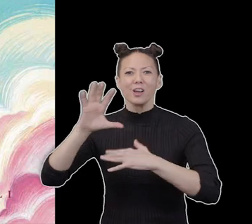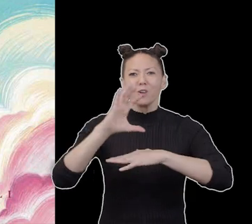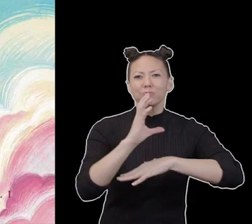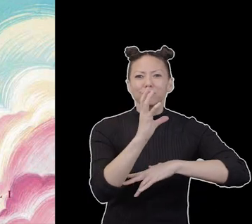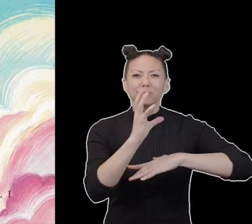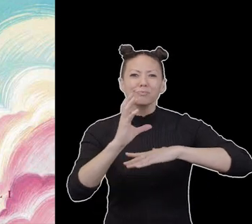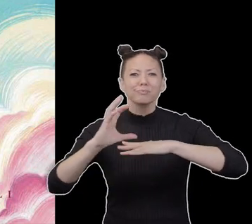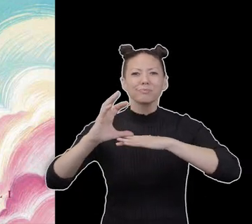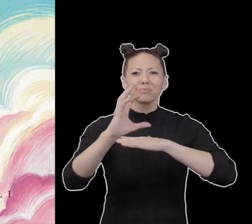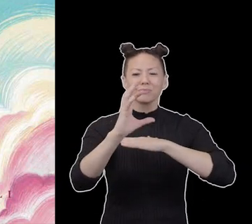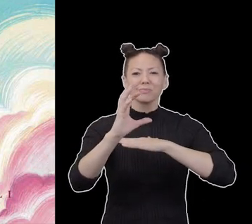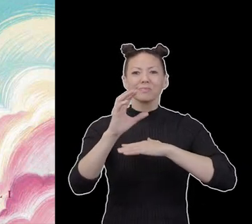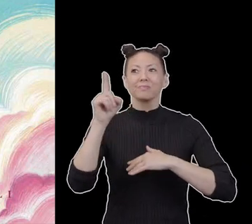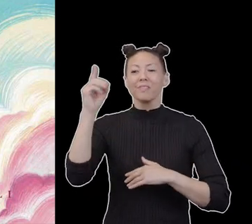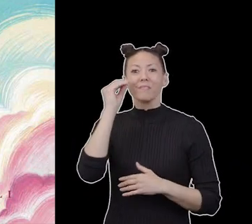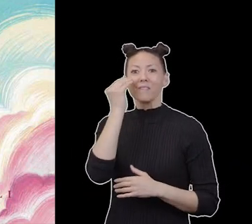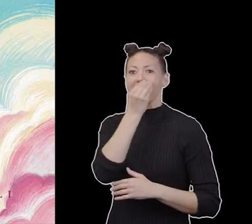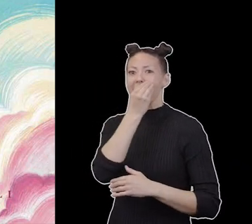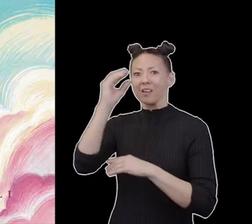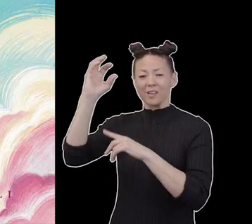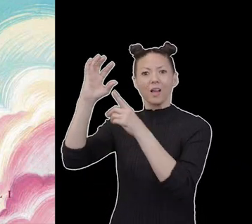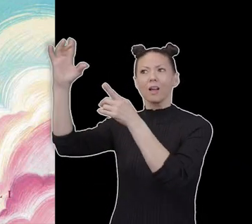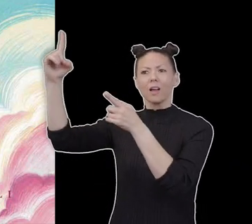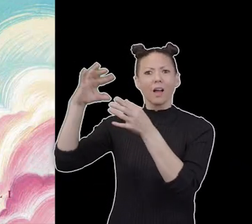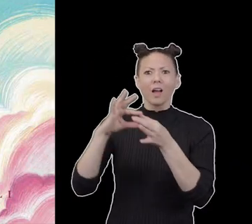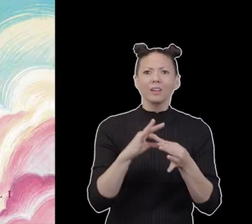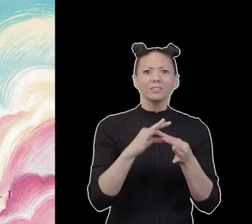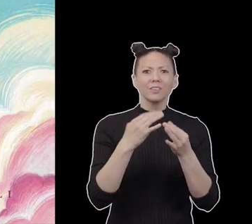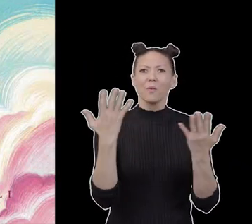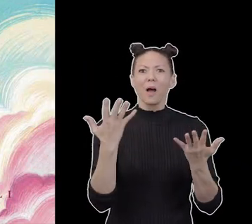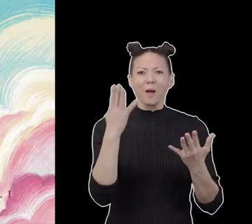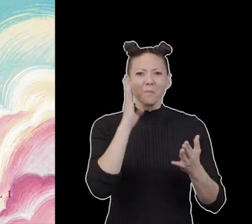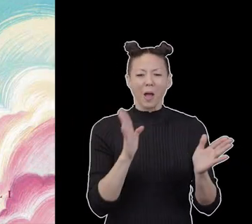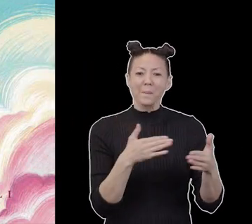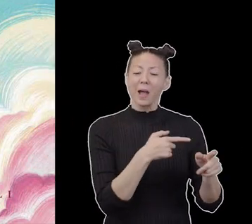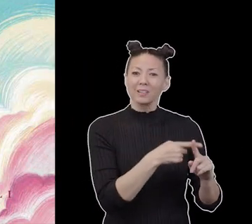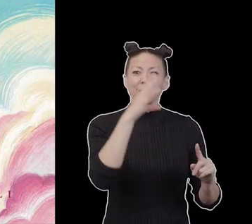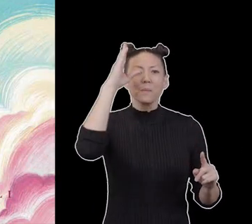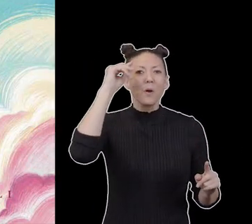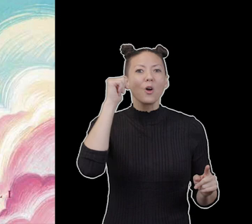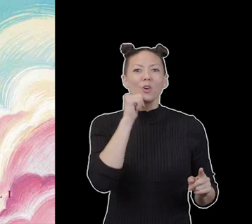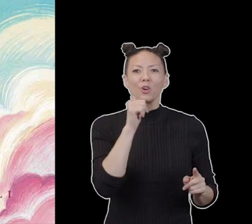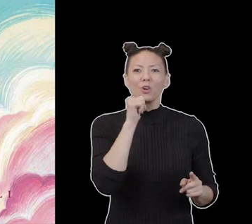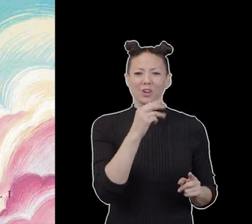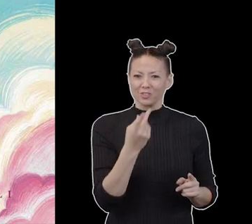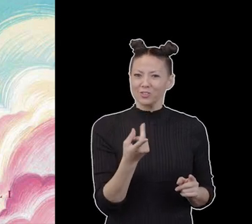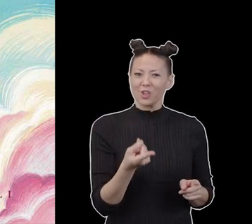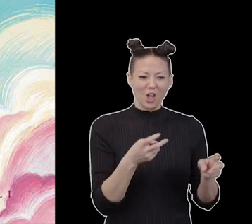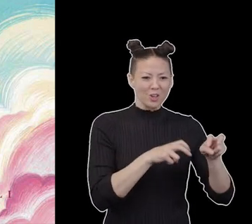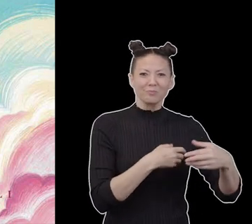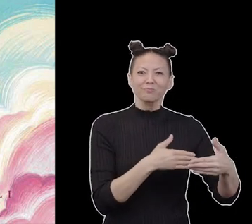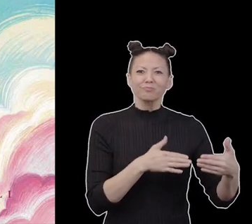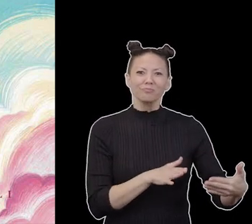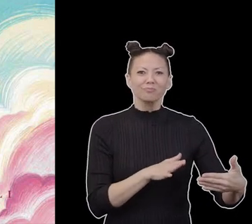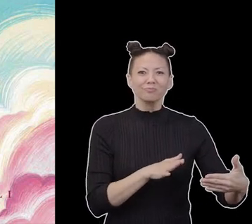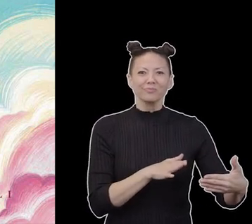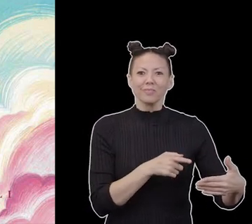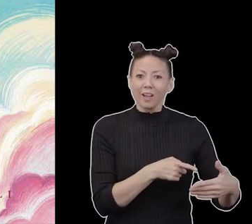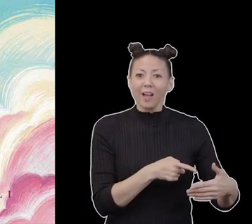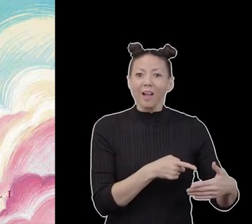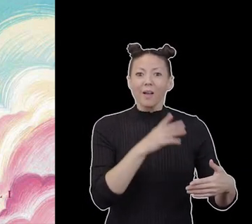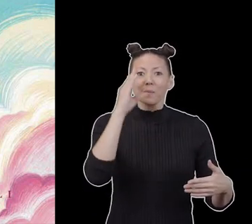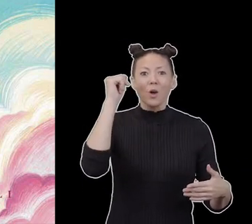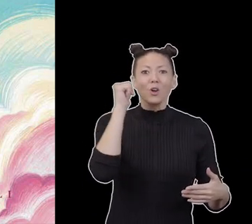above pink clouds. Attached to the dandelion is a brown box in which ride a boy, a girl,